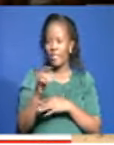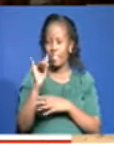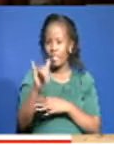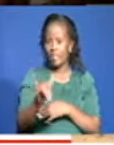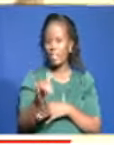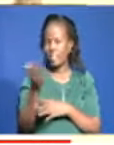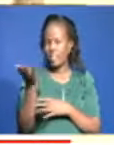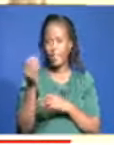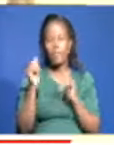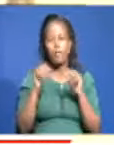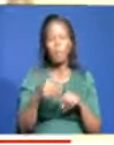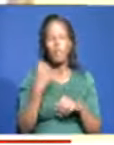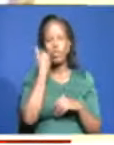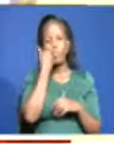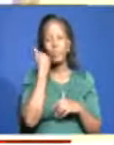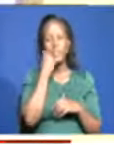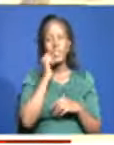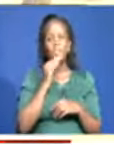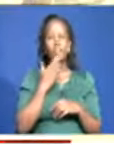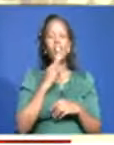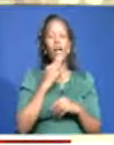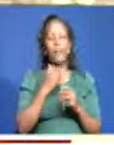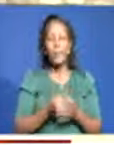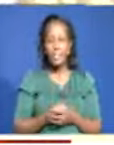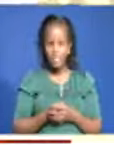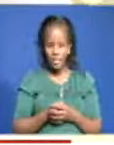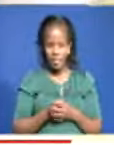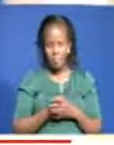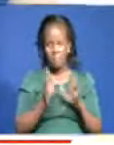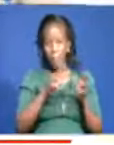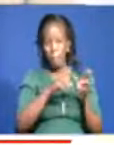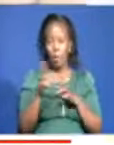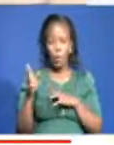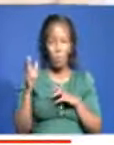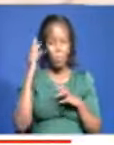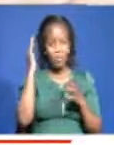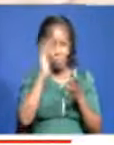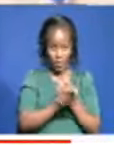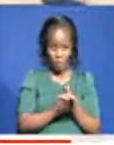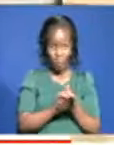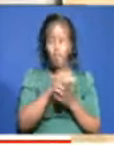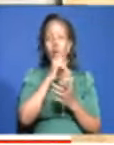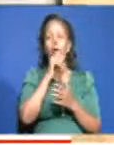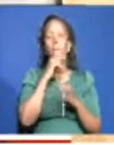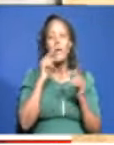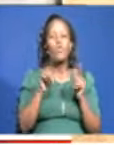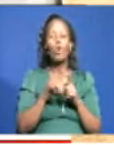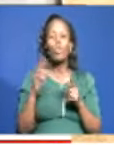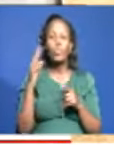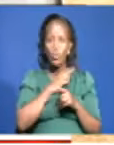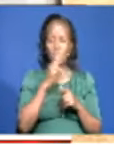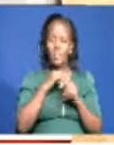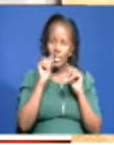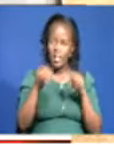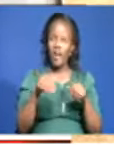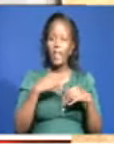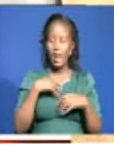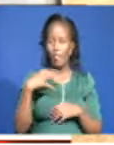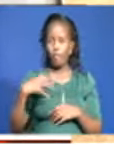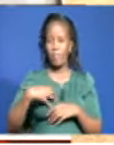ugonjwa ya kisukari. Contrary to common beliefs, men are also at risk of breast cancer. Breast cancer, but